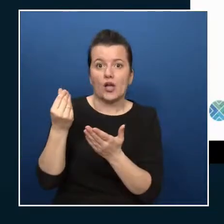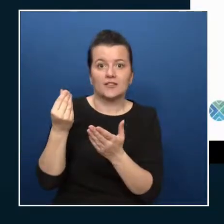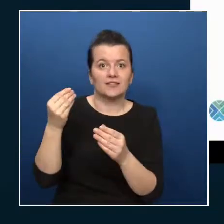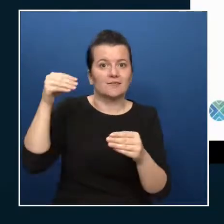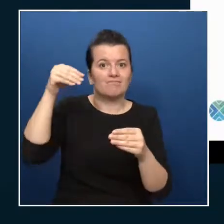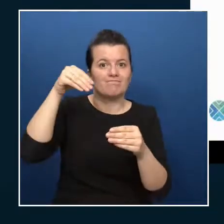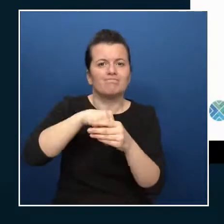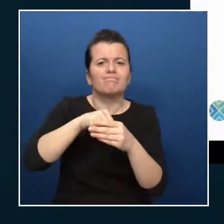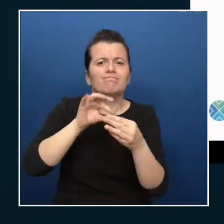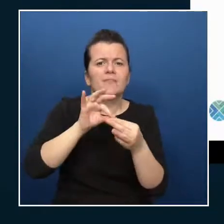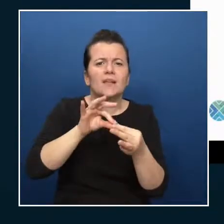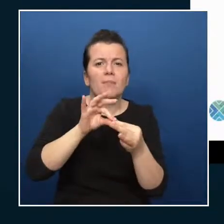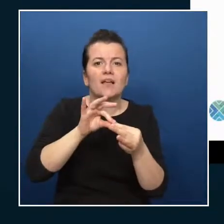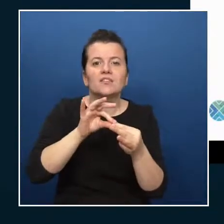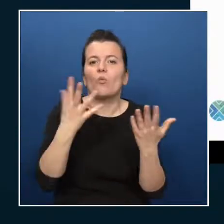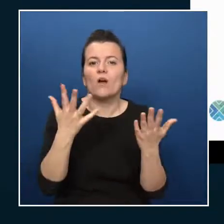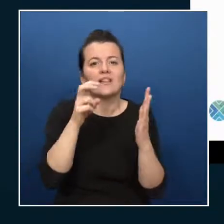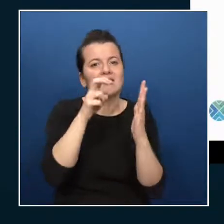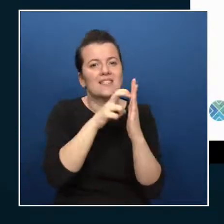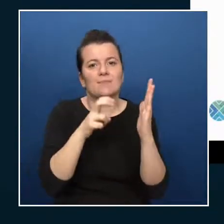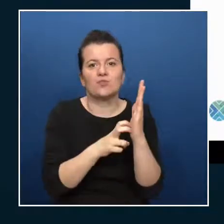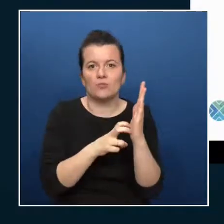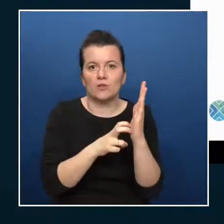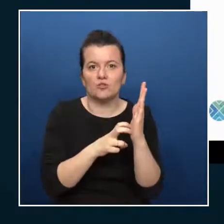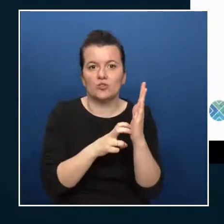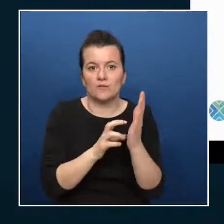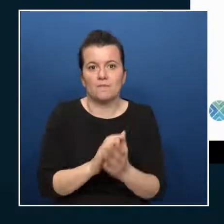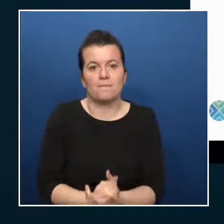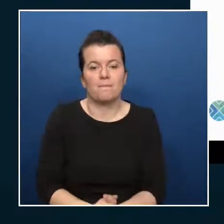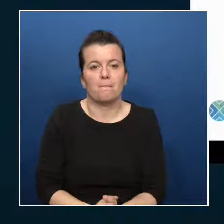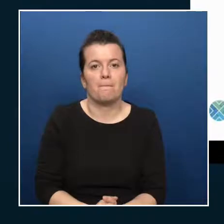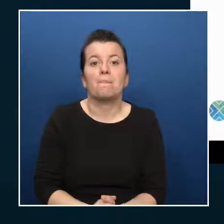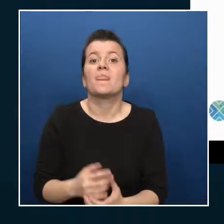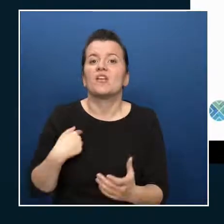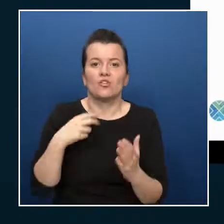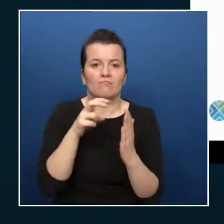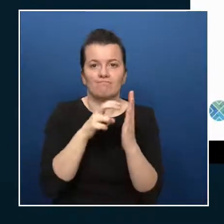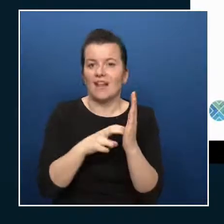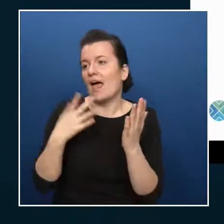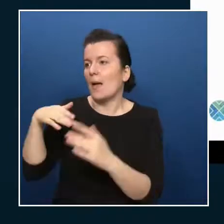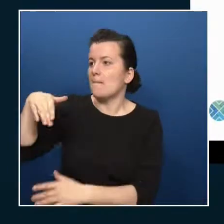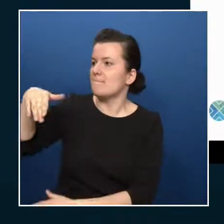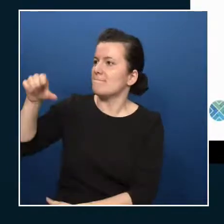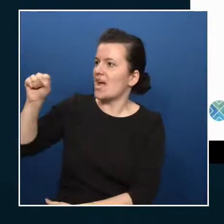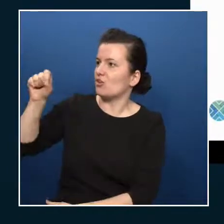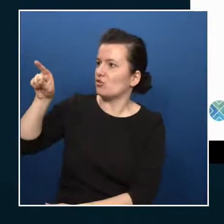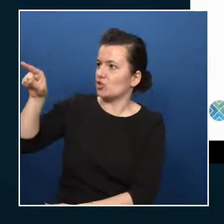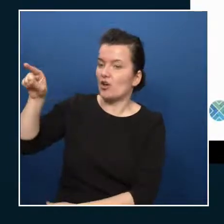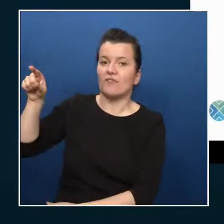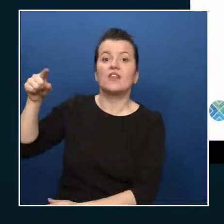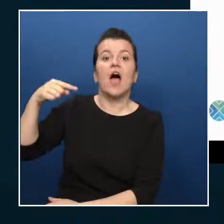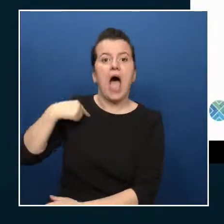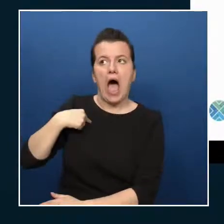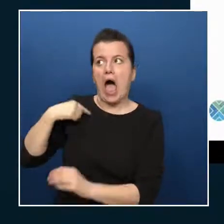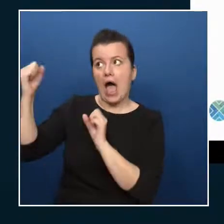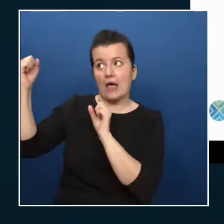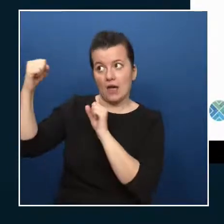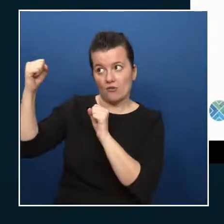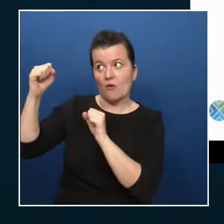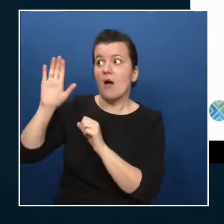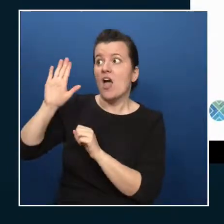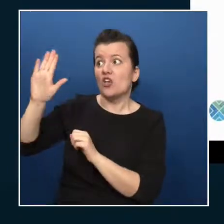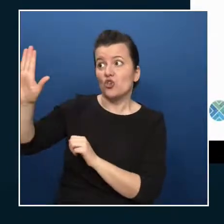subscription. So your subscription is like the agreement with Microsoft and allows you to use their platform and their